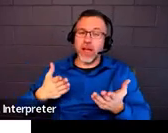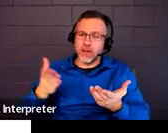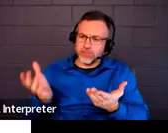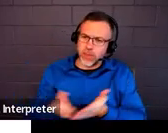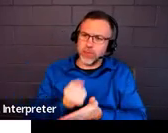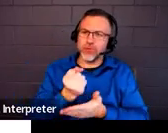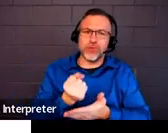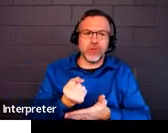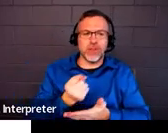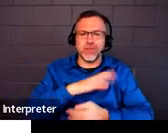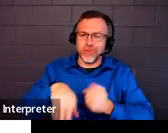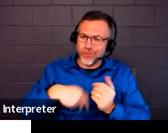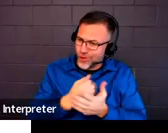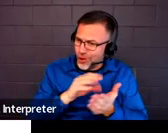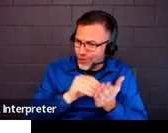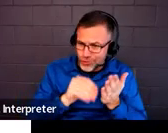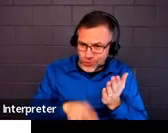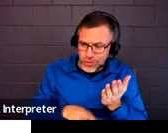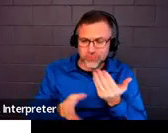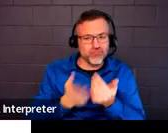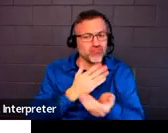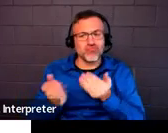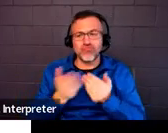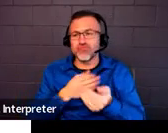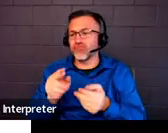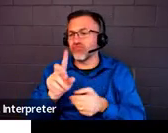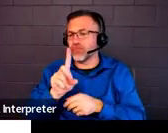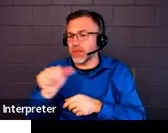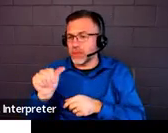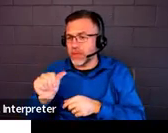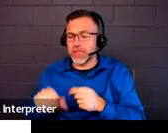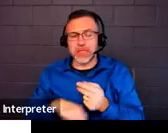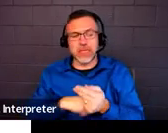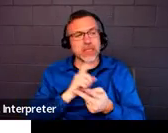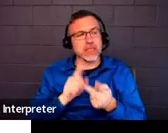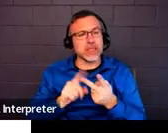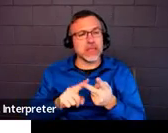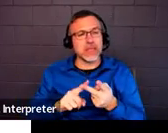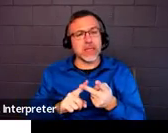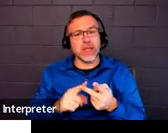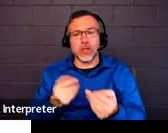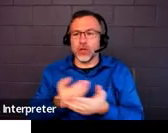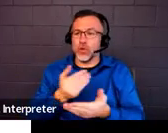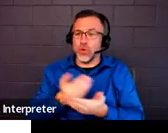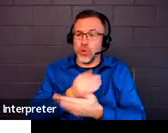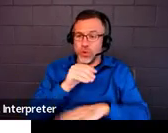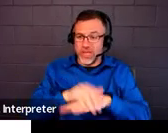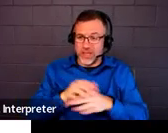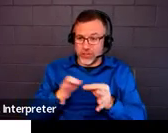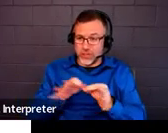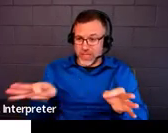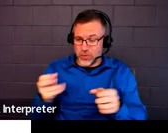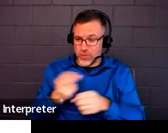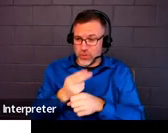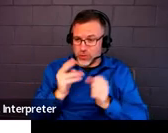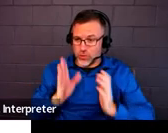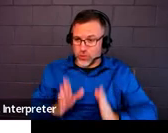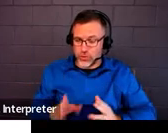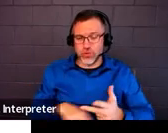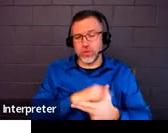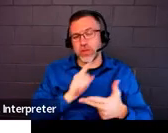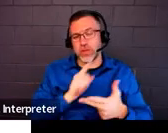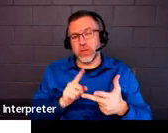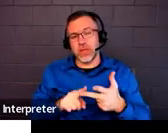including students with disabilities, students who are multilingual learners with disabilities, and students with the most